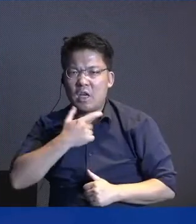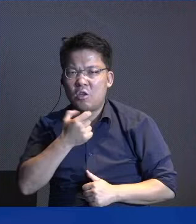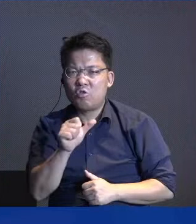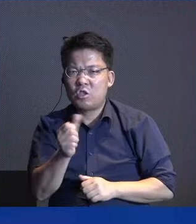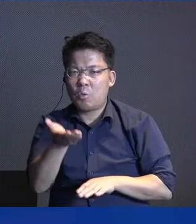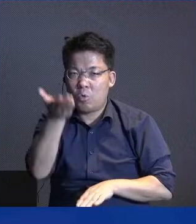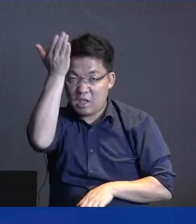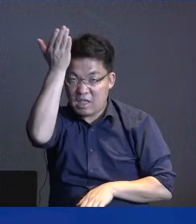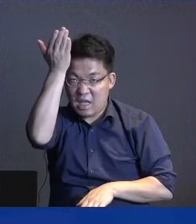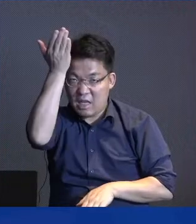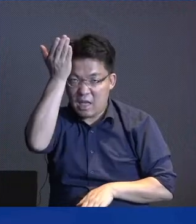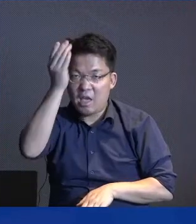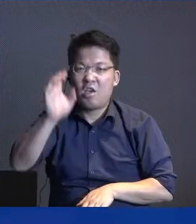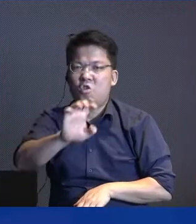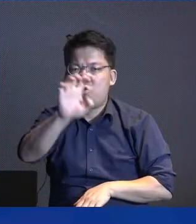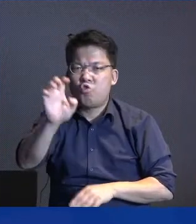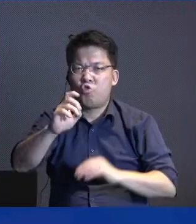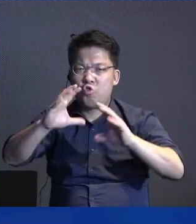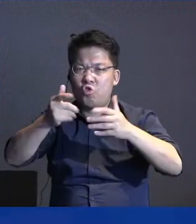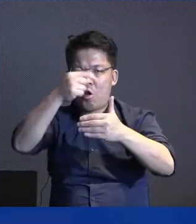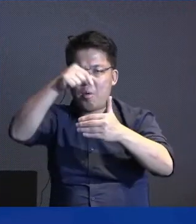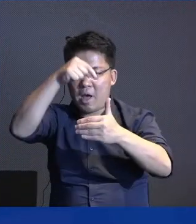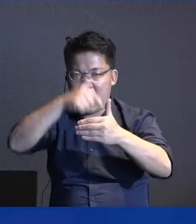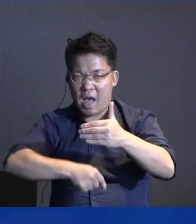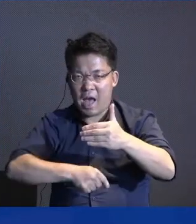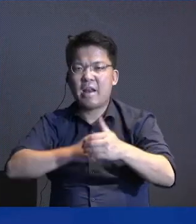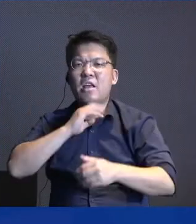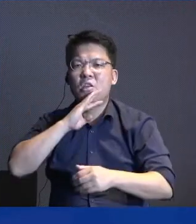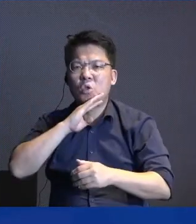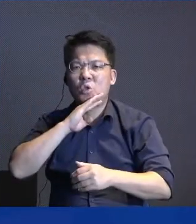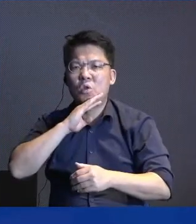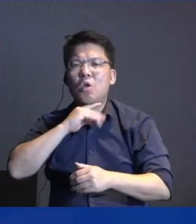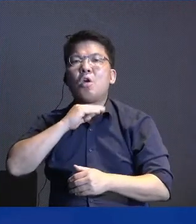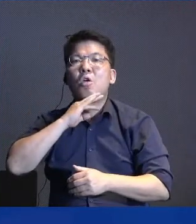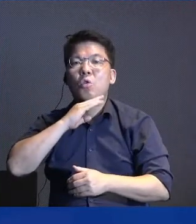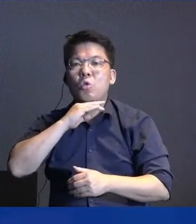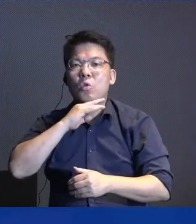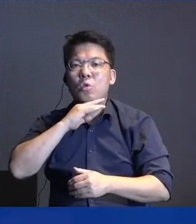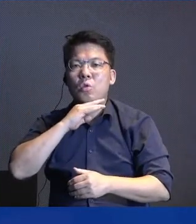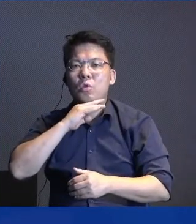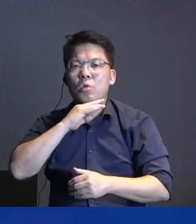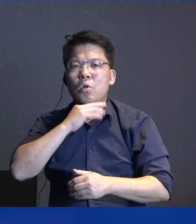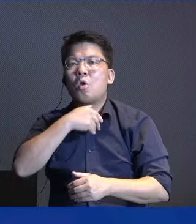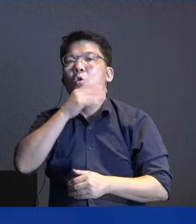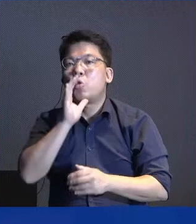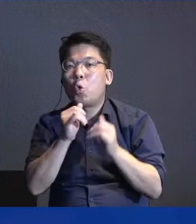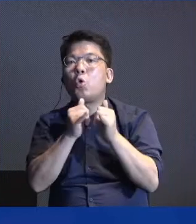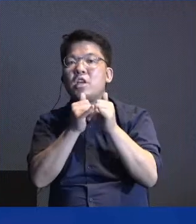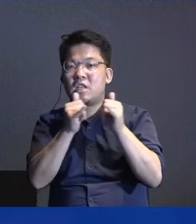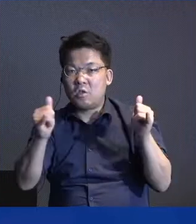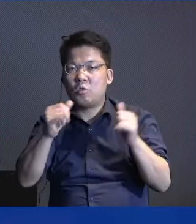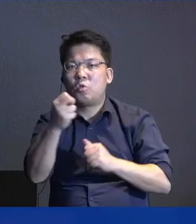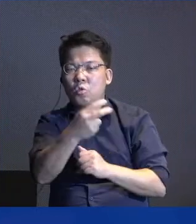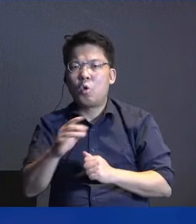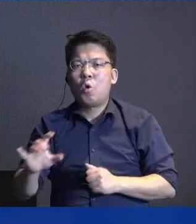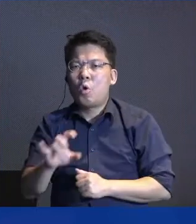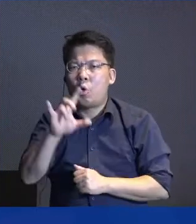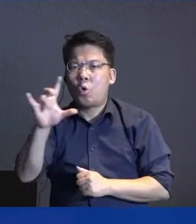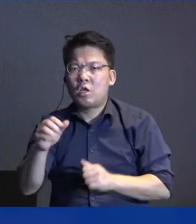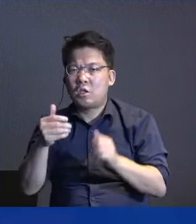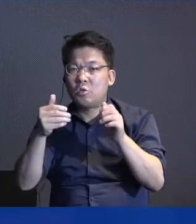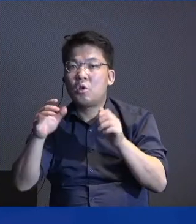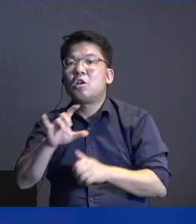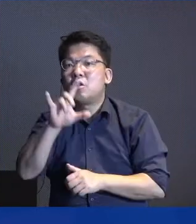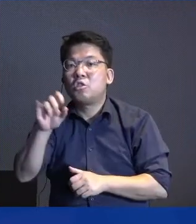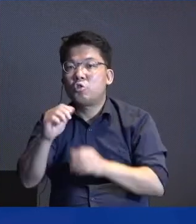financial situation since the pandemic outbreak. And about 20% of older adults reported